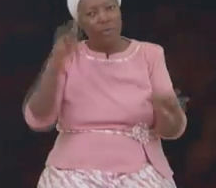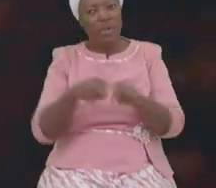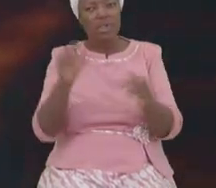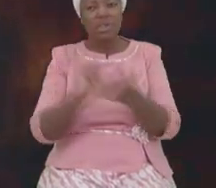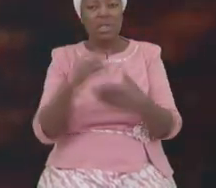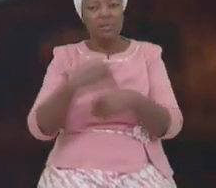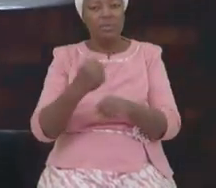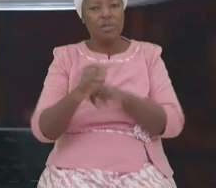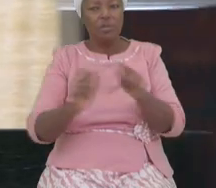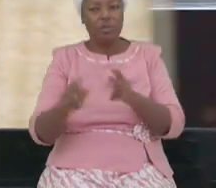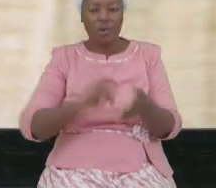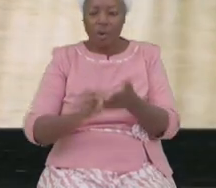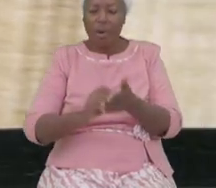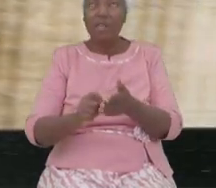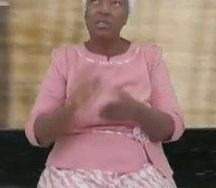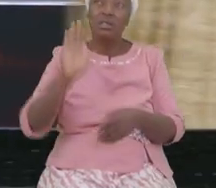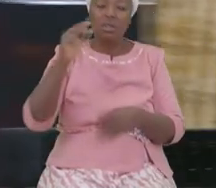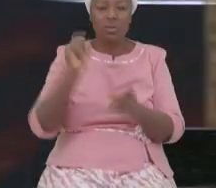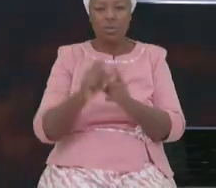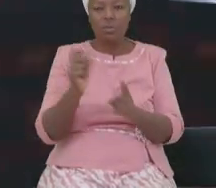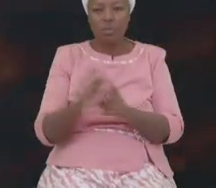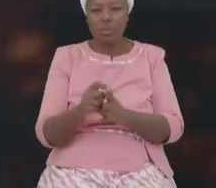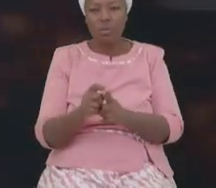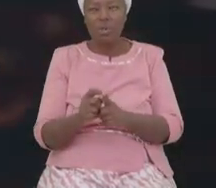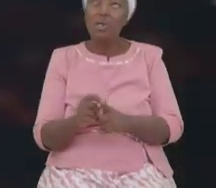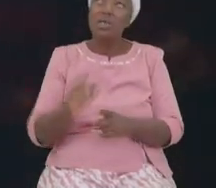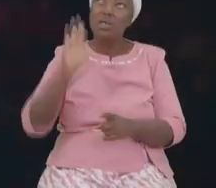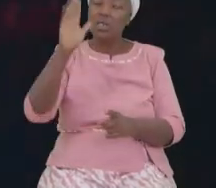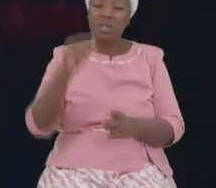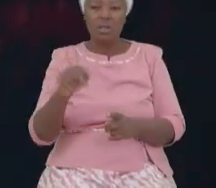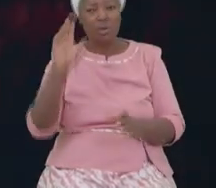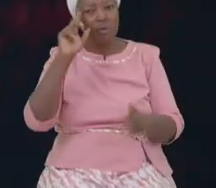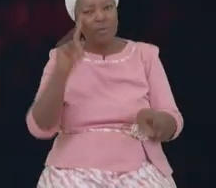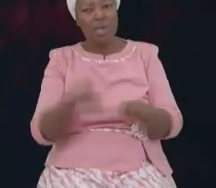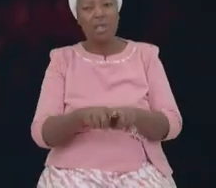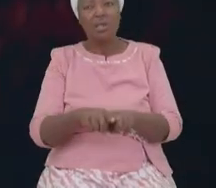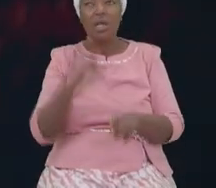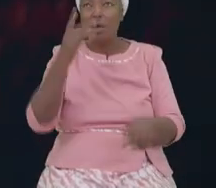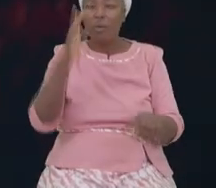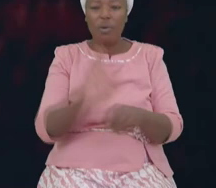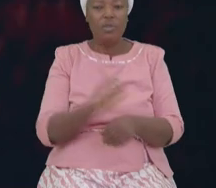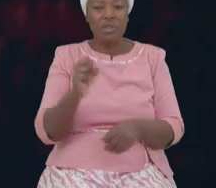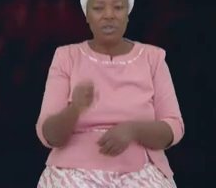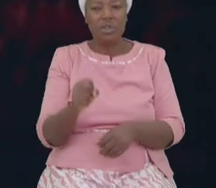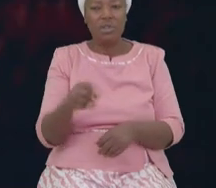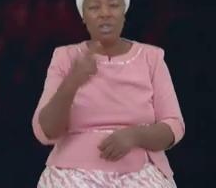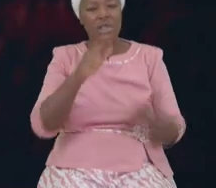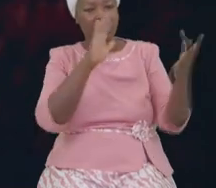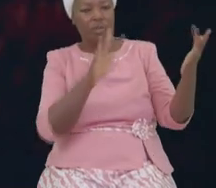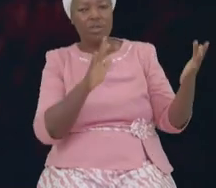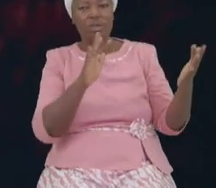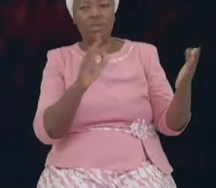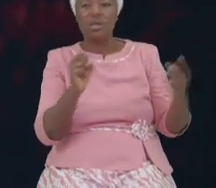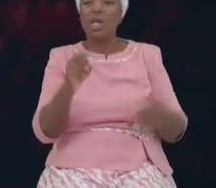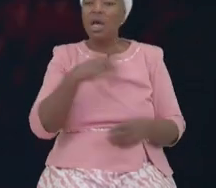him right. His word, his covenant, the promises, the expectations,